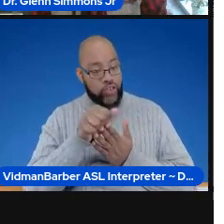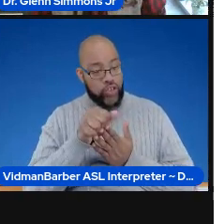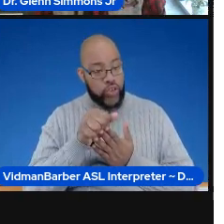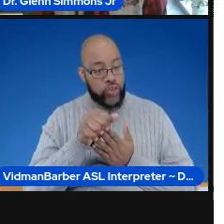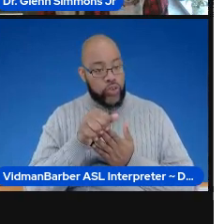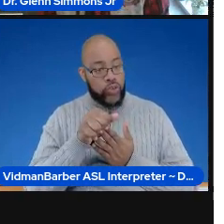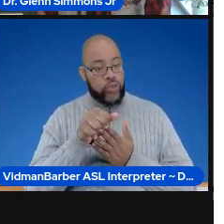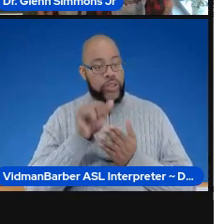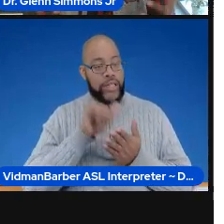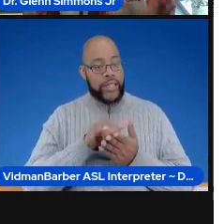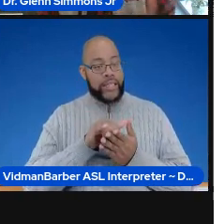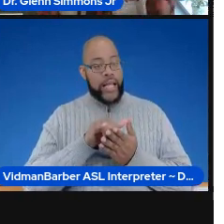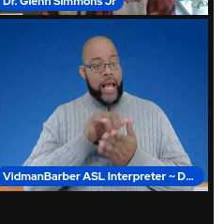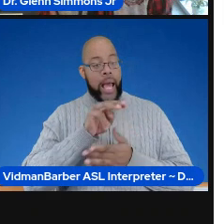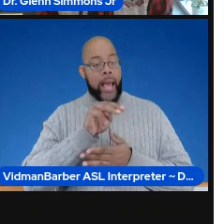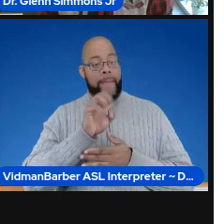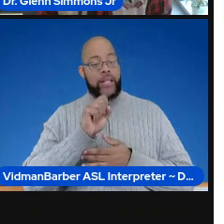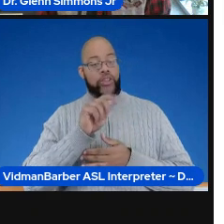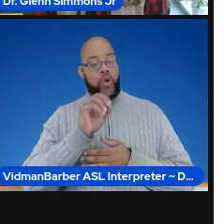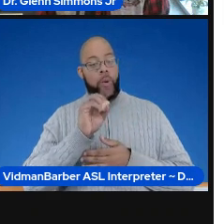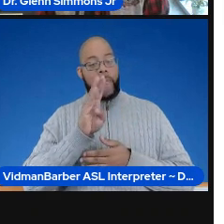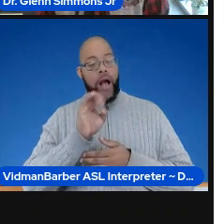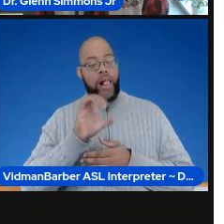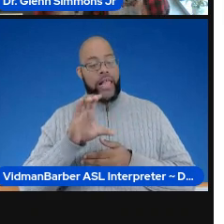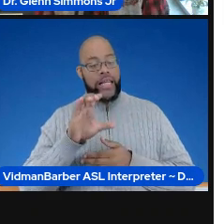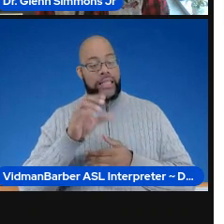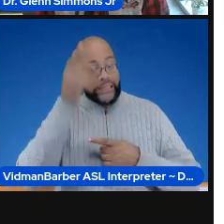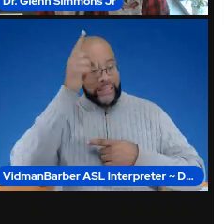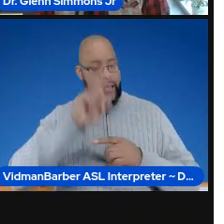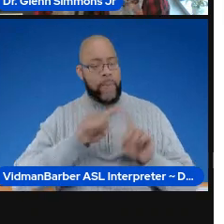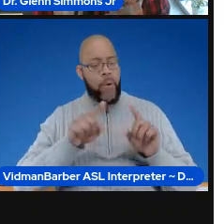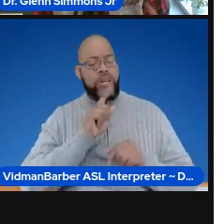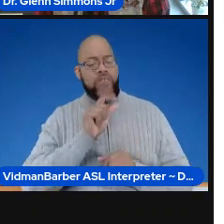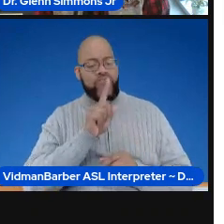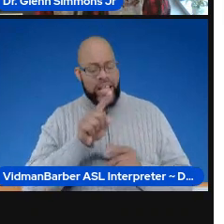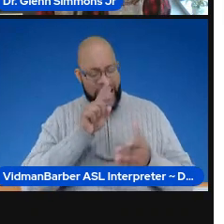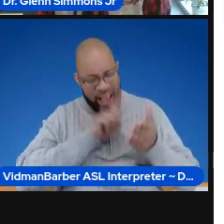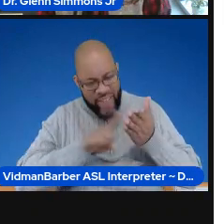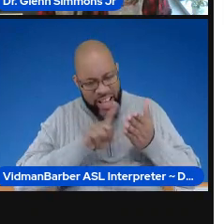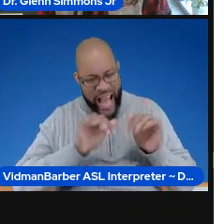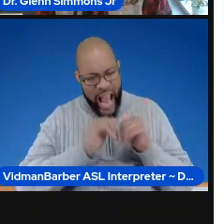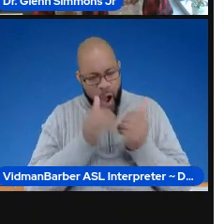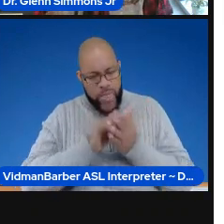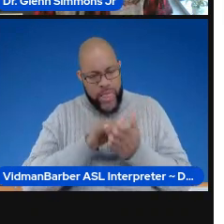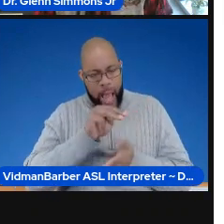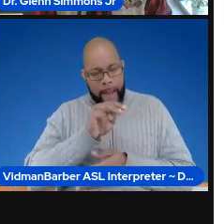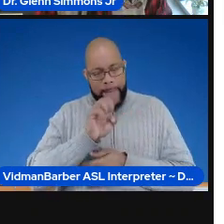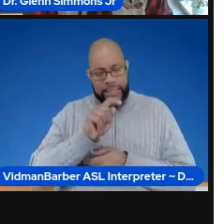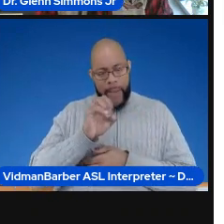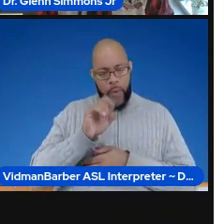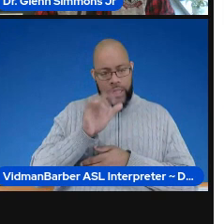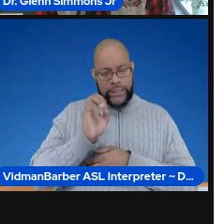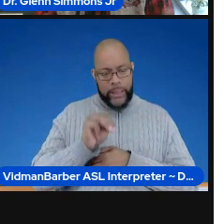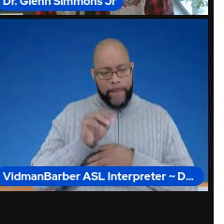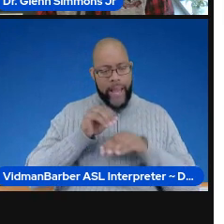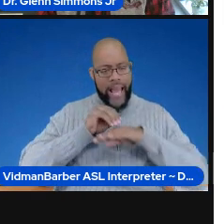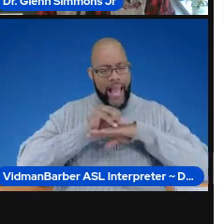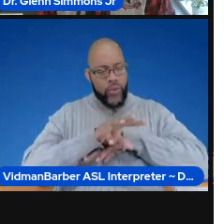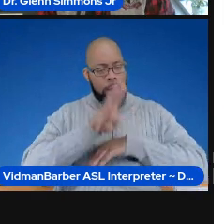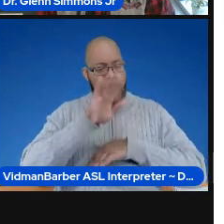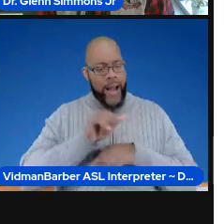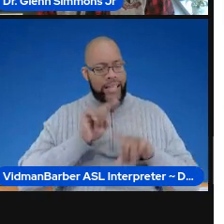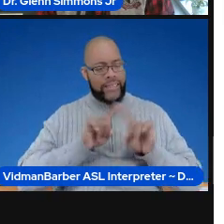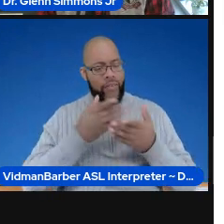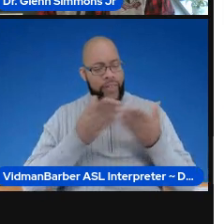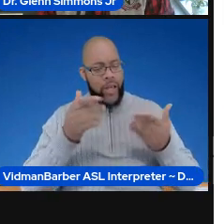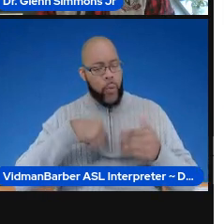a metabolic disease, but we still have not yet really investigated just how that metabolism is being influenced by the different things